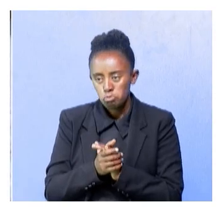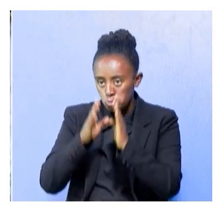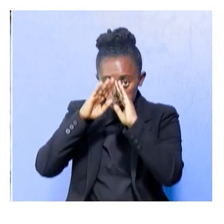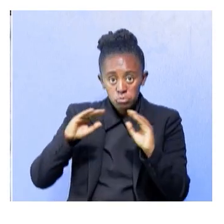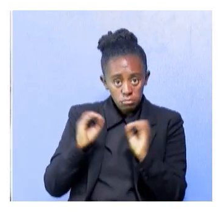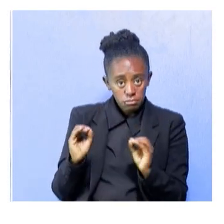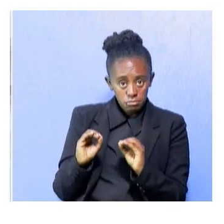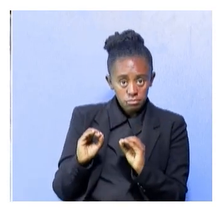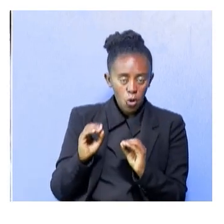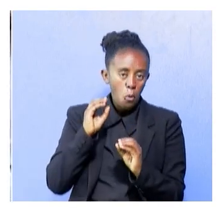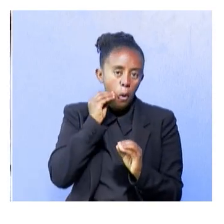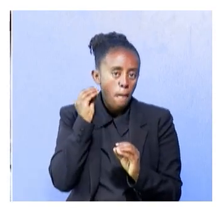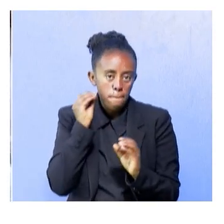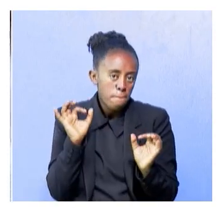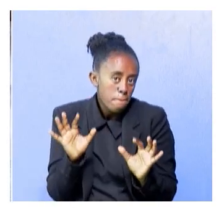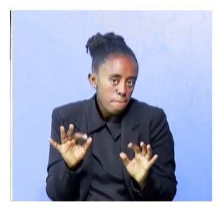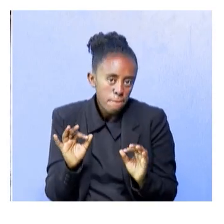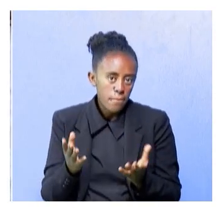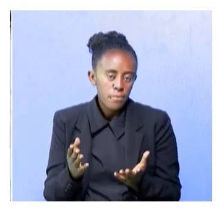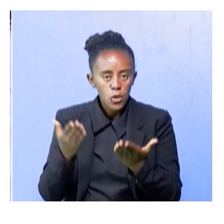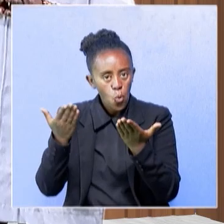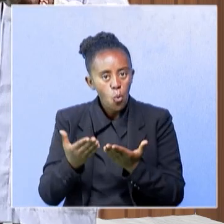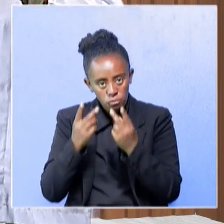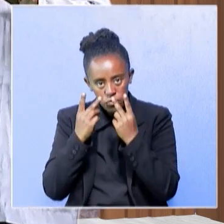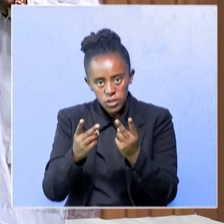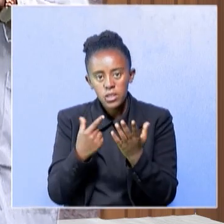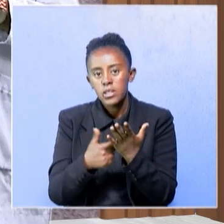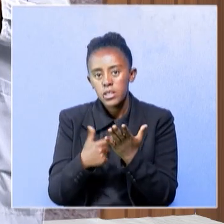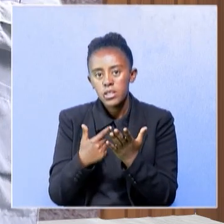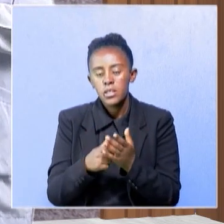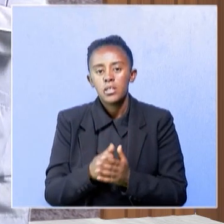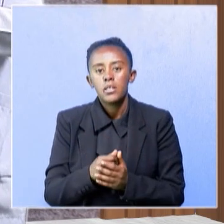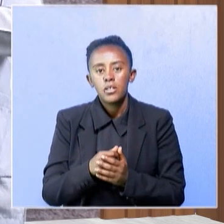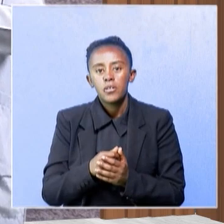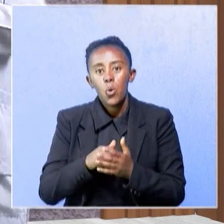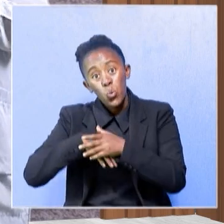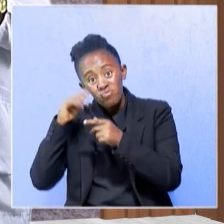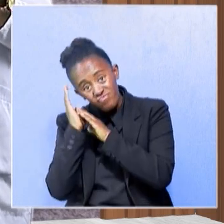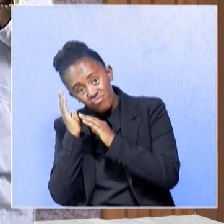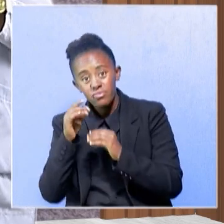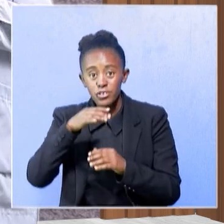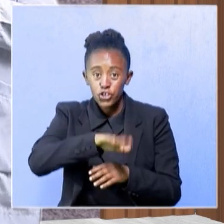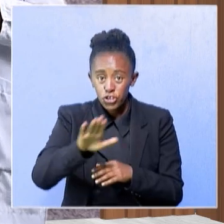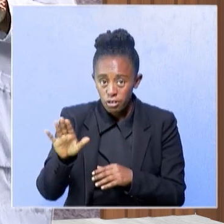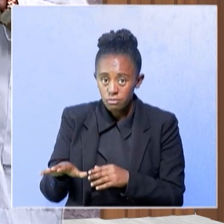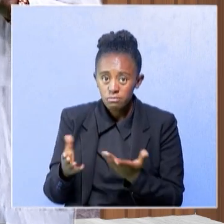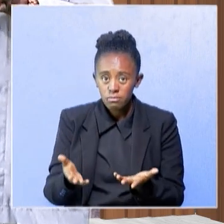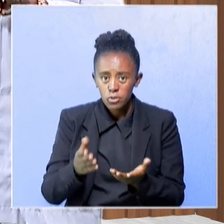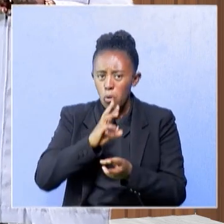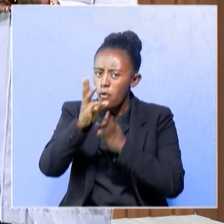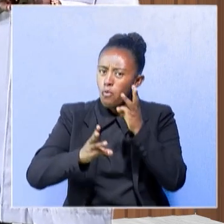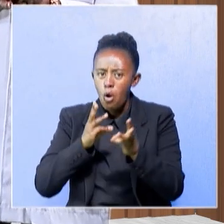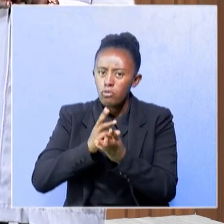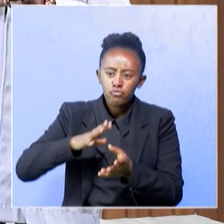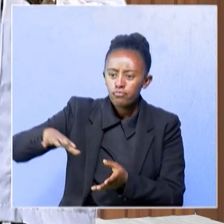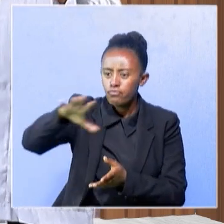have any home, right? You are welcome to see some of the stray children. Yeah, they are common in every part of the world, right?